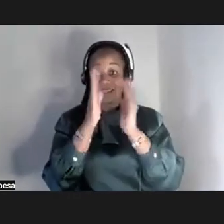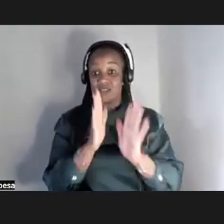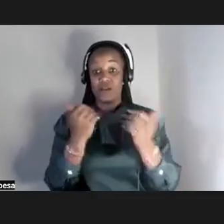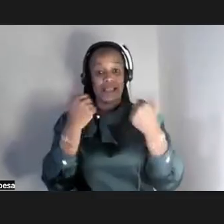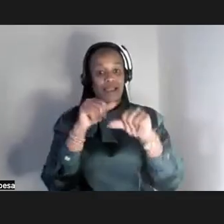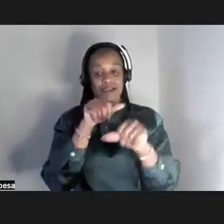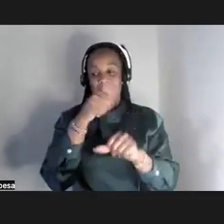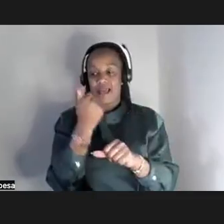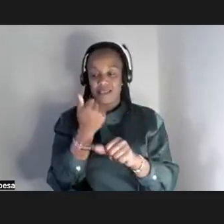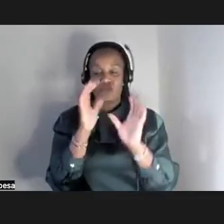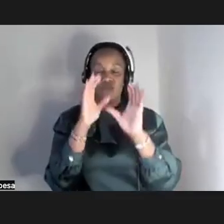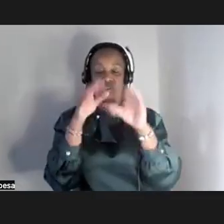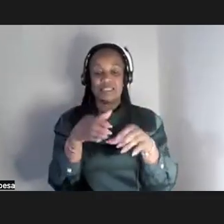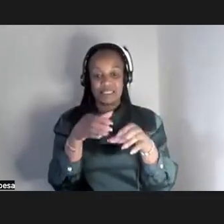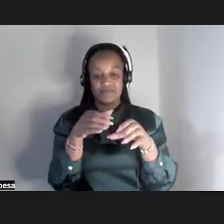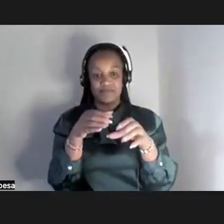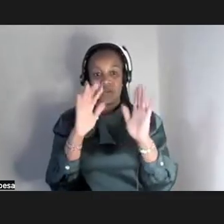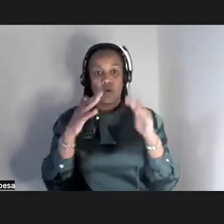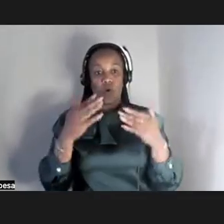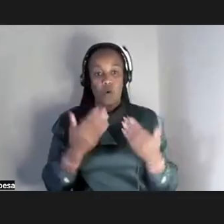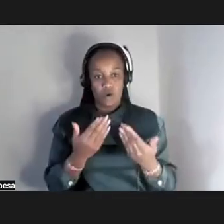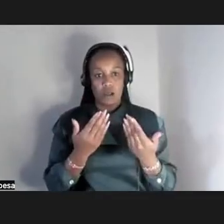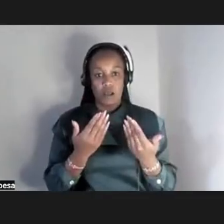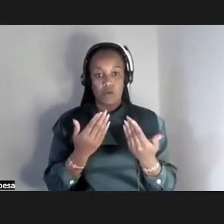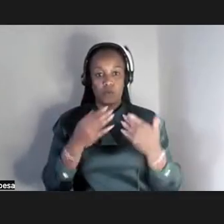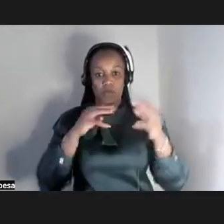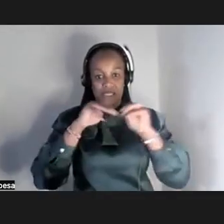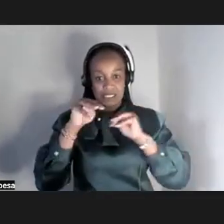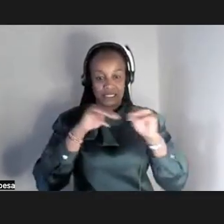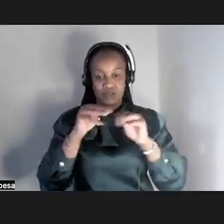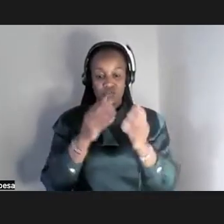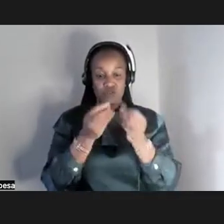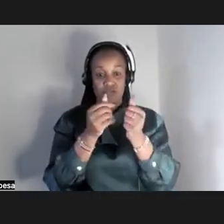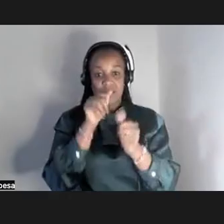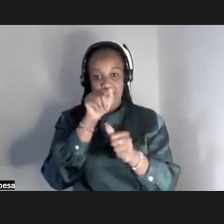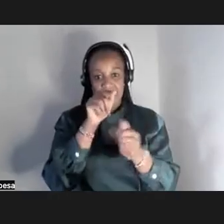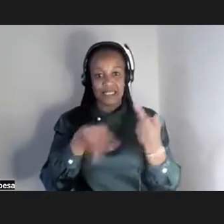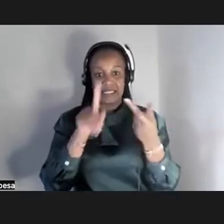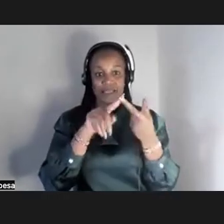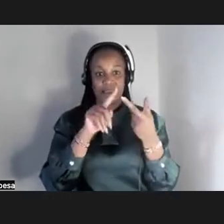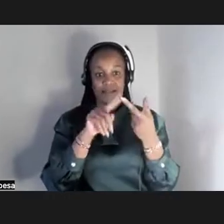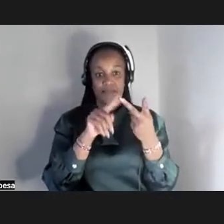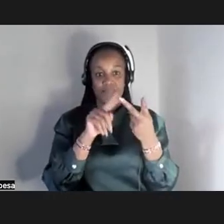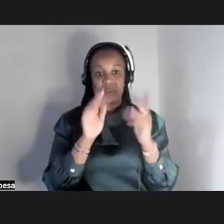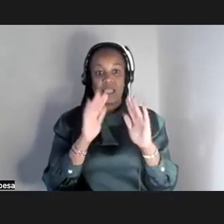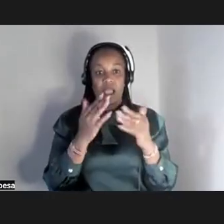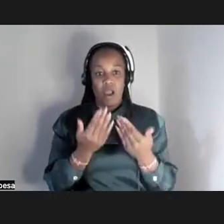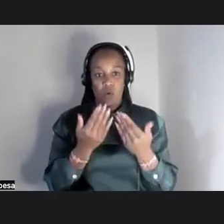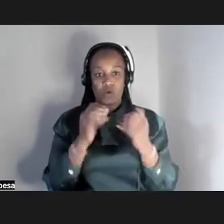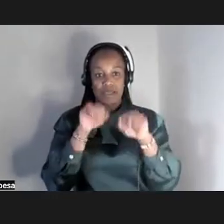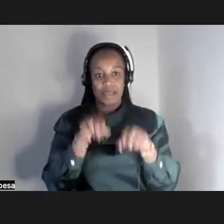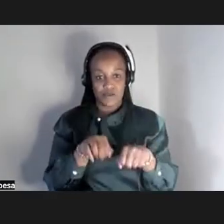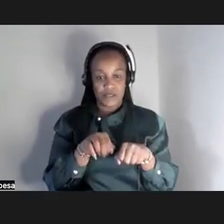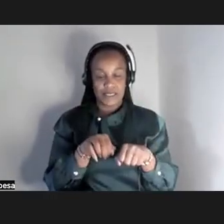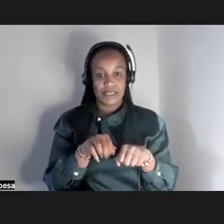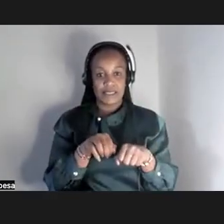If so, how have we managed to mitigate this? And then a second follow-up question is just how can the UK government